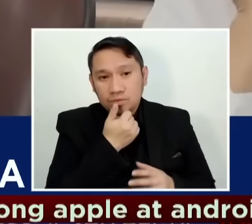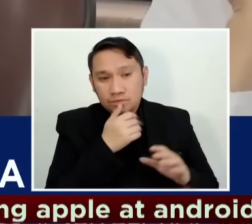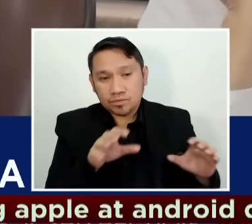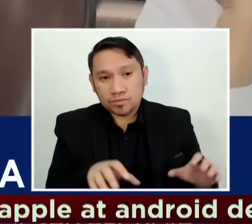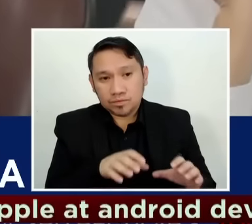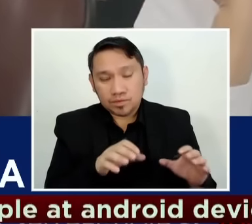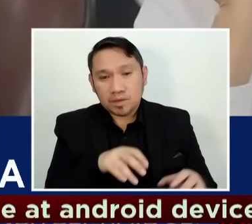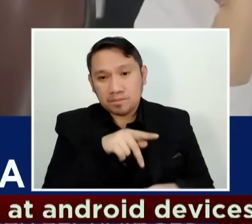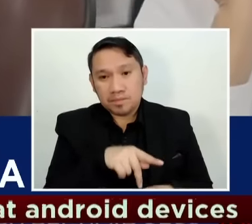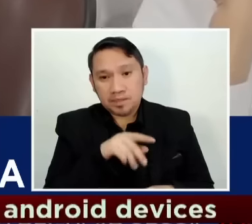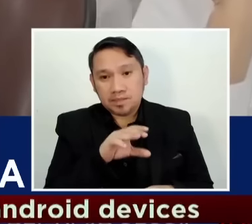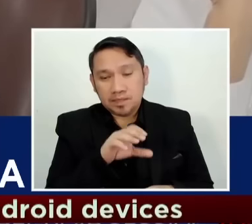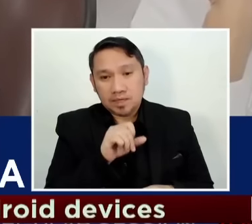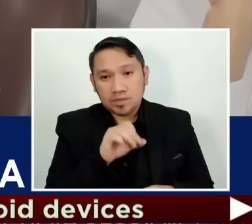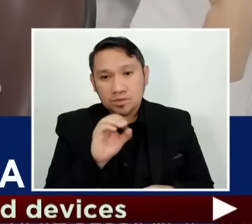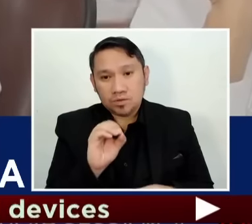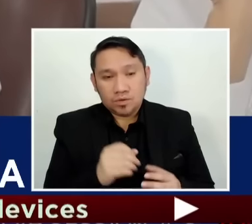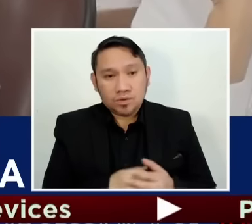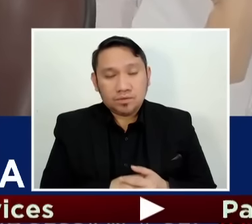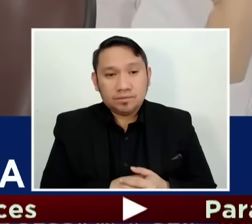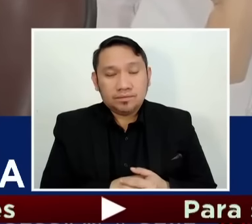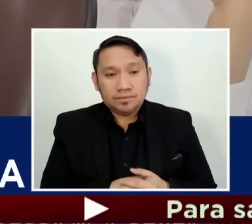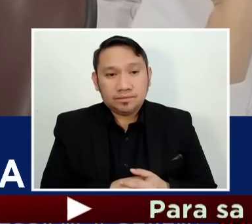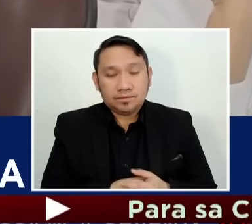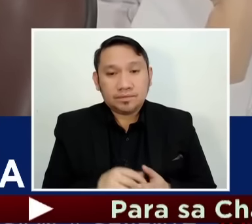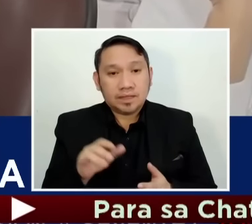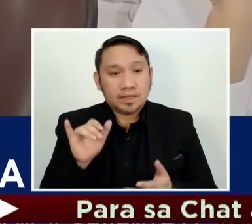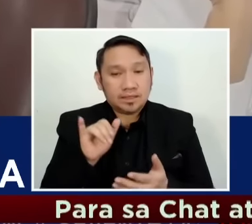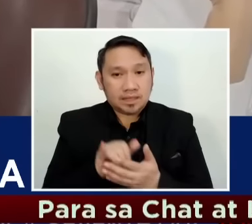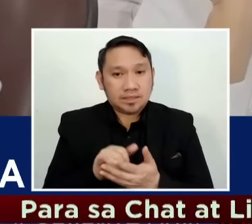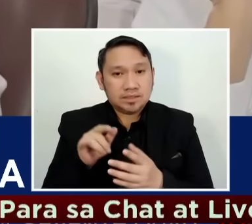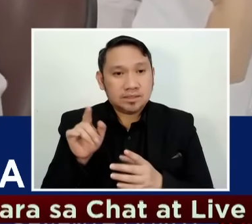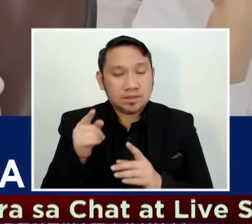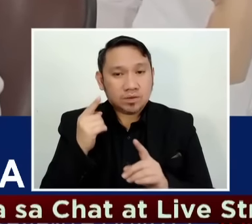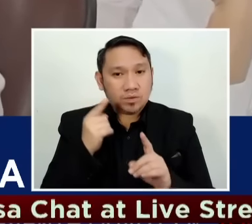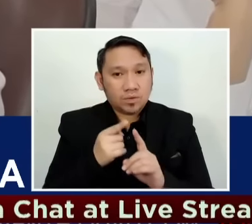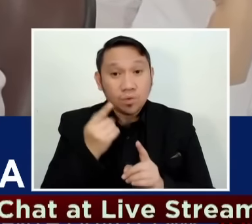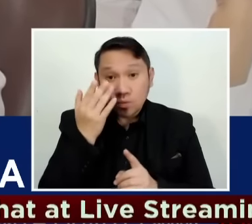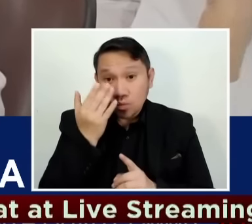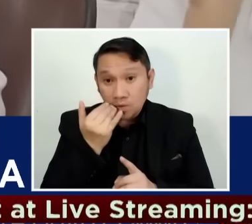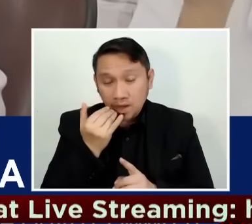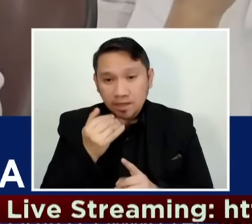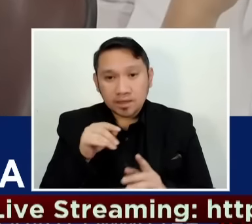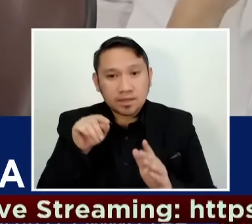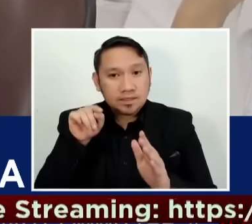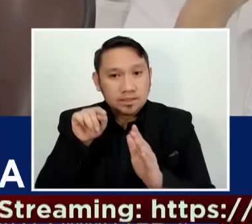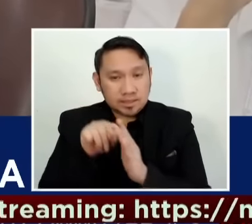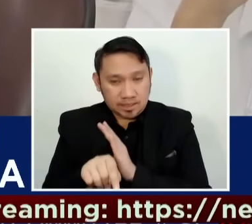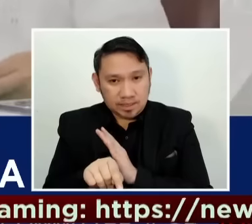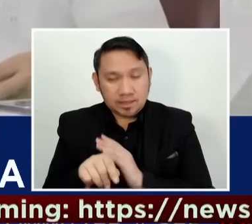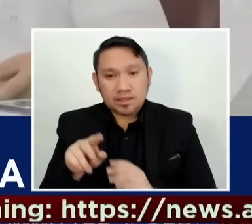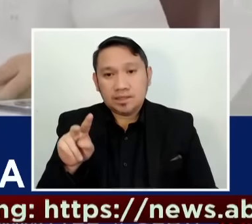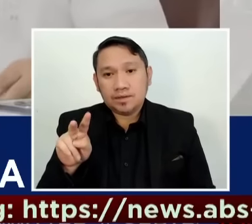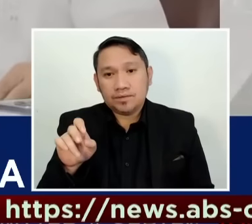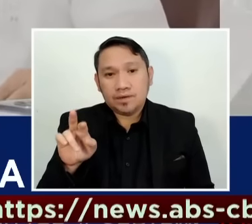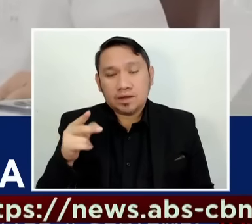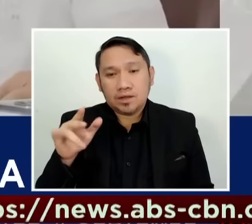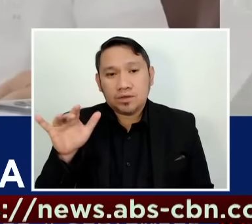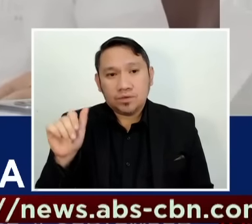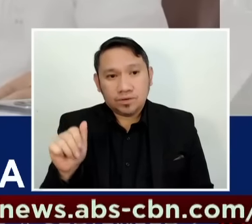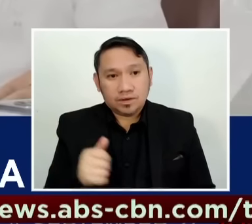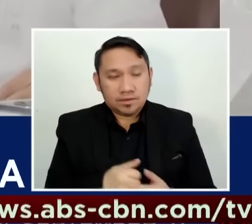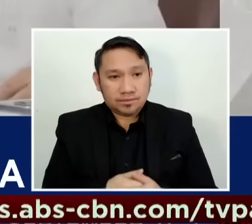PCSO. Yun po ang motive bakit po pinatay si General Barrioga. Colonel